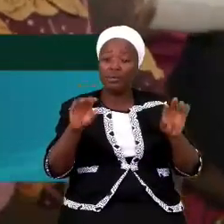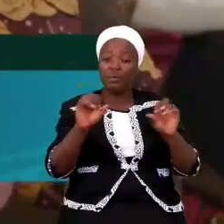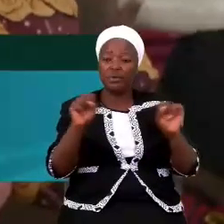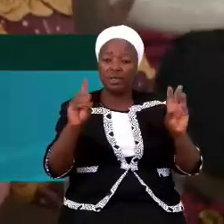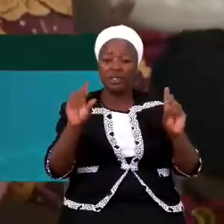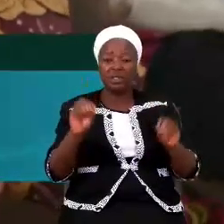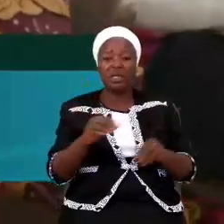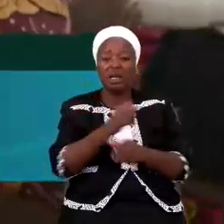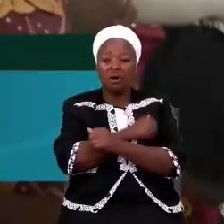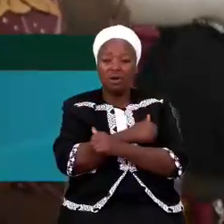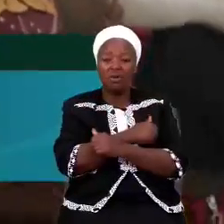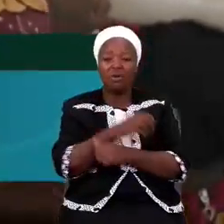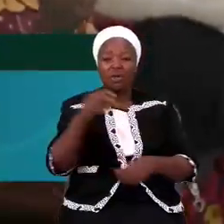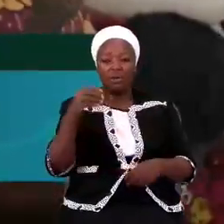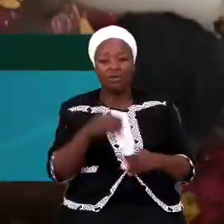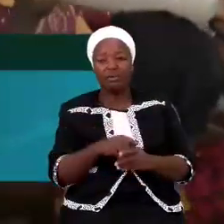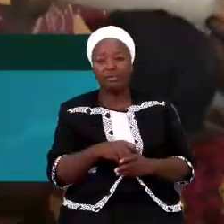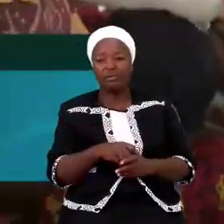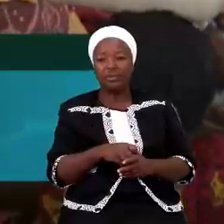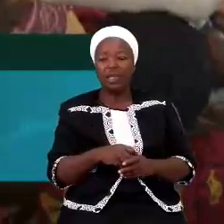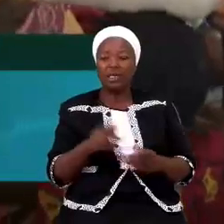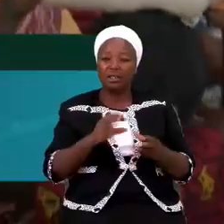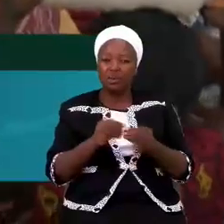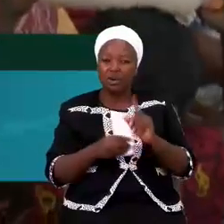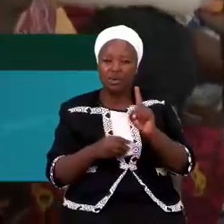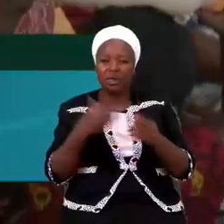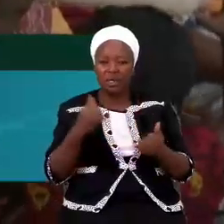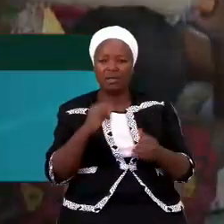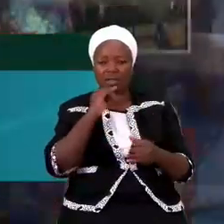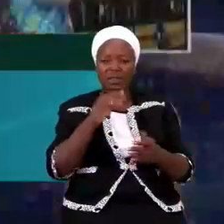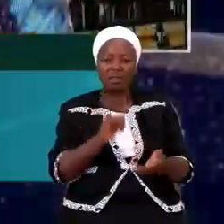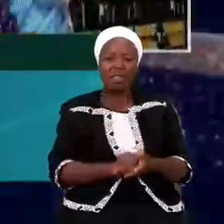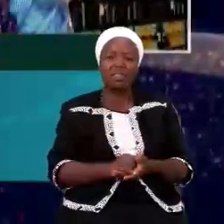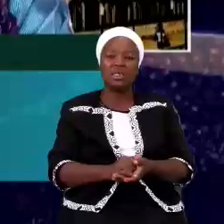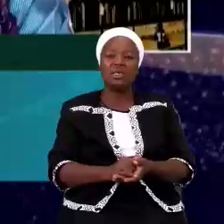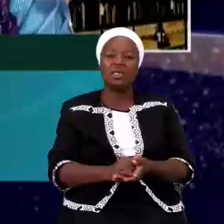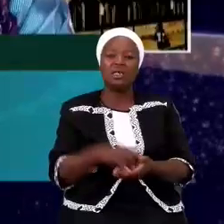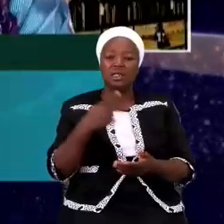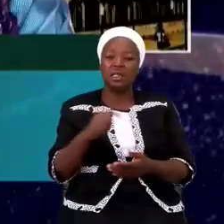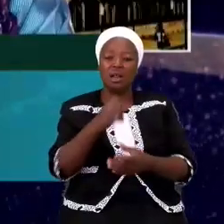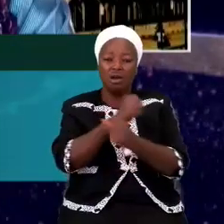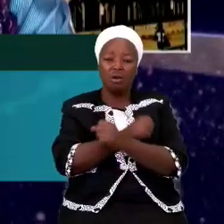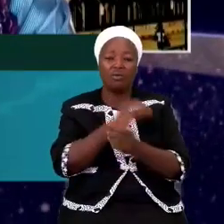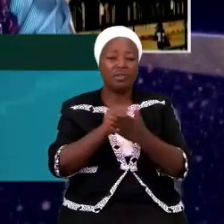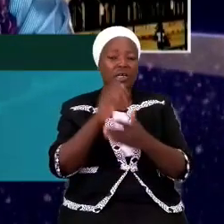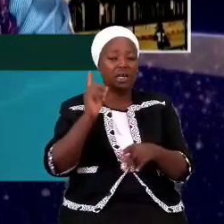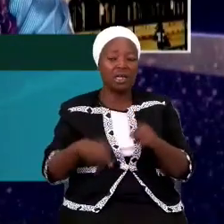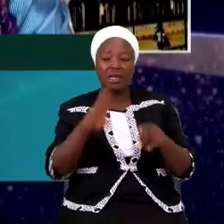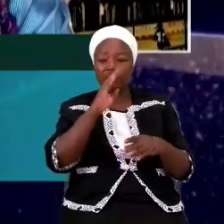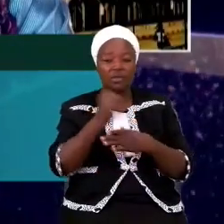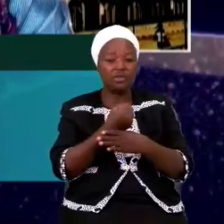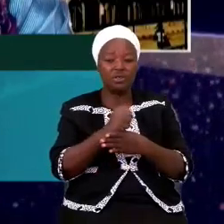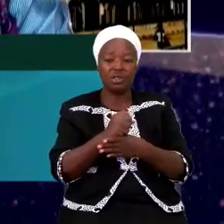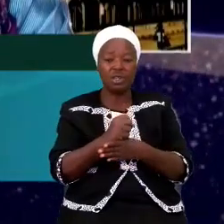love for God by the converted. When we are converted, truly converted, we love him. And there's